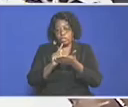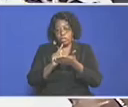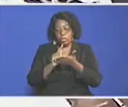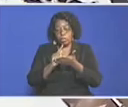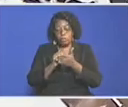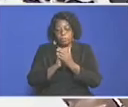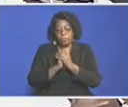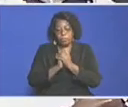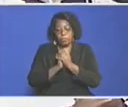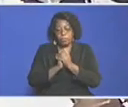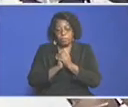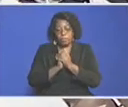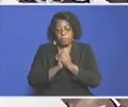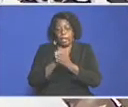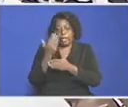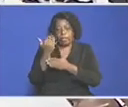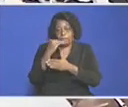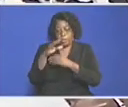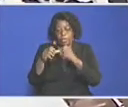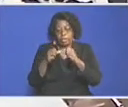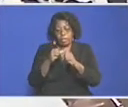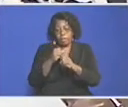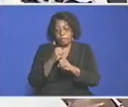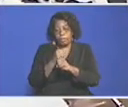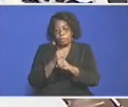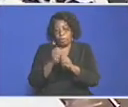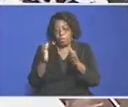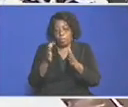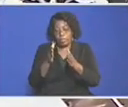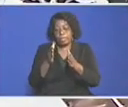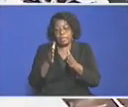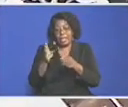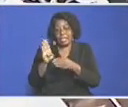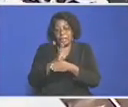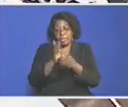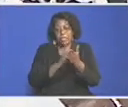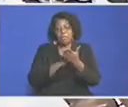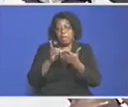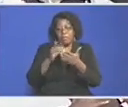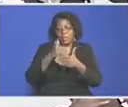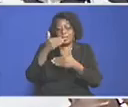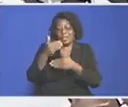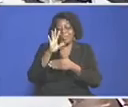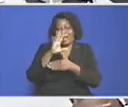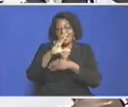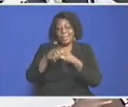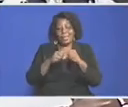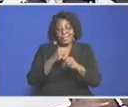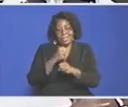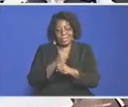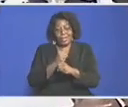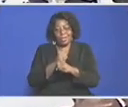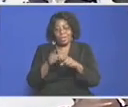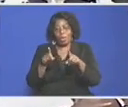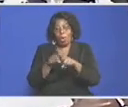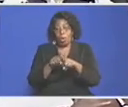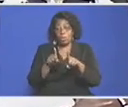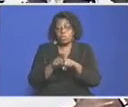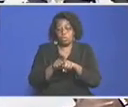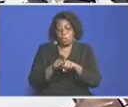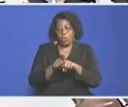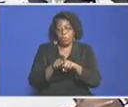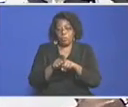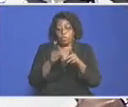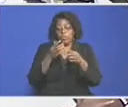invest $50 million per year in small and medium-sized business development over the next 5 years, as well as access